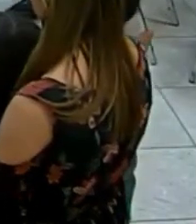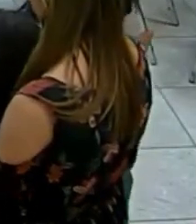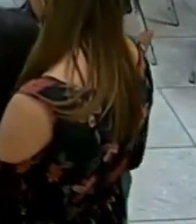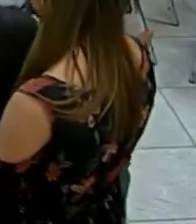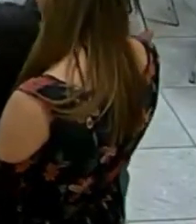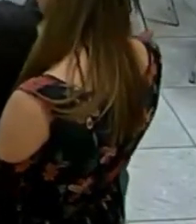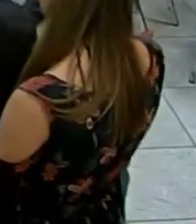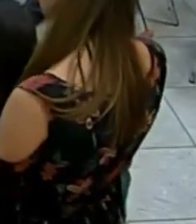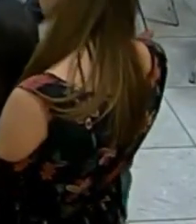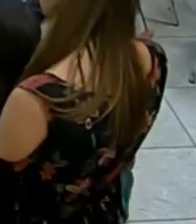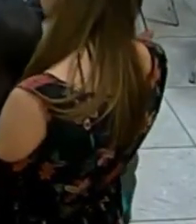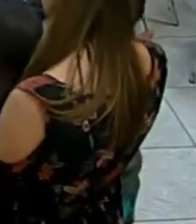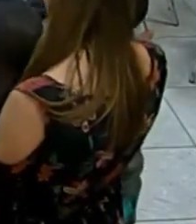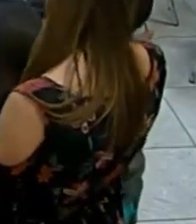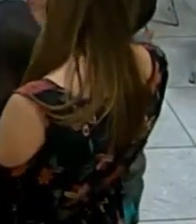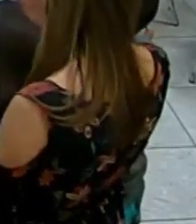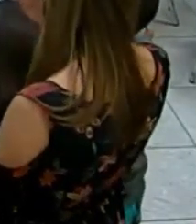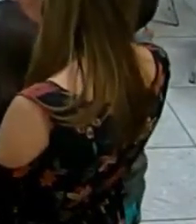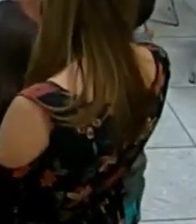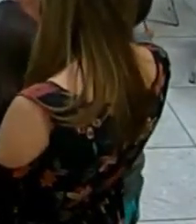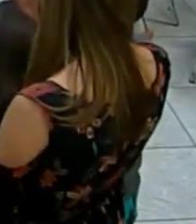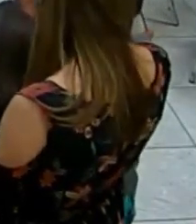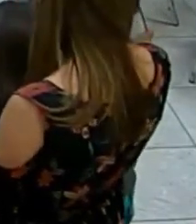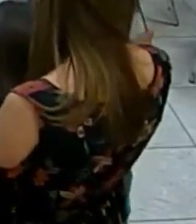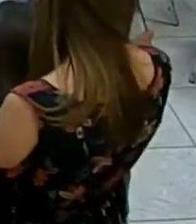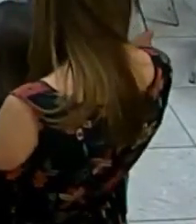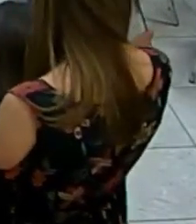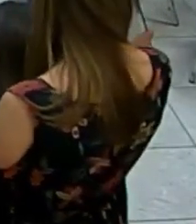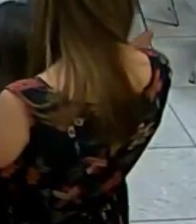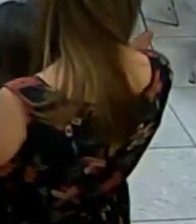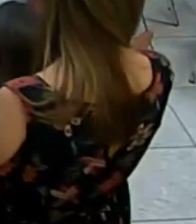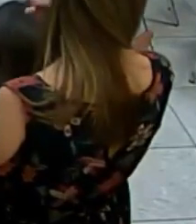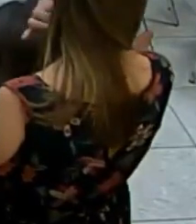and I want to make you every day